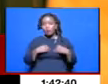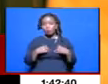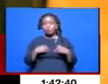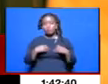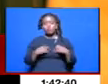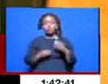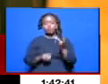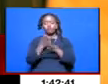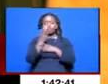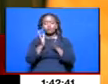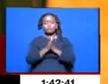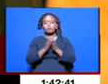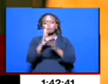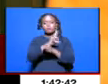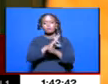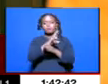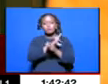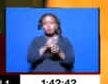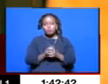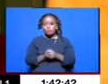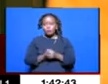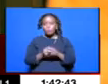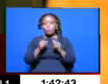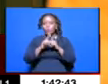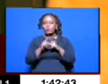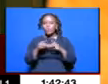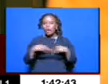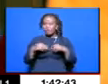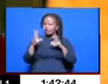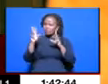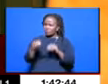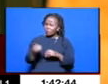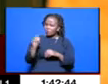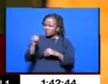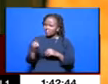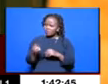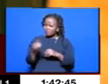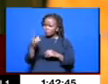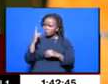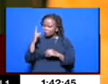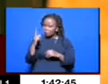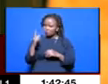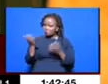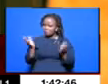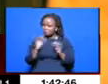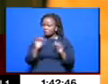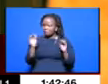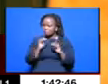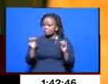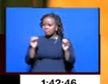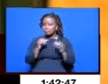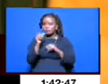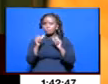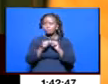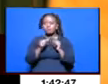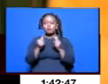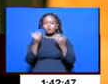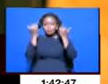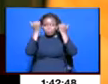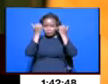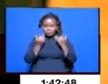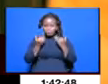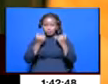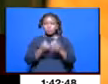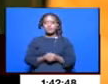formulated, because it's no such doctrine, neither does it have a force of law juridically so understood.